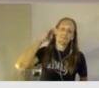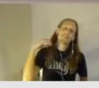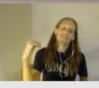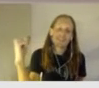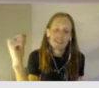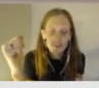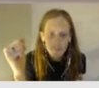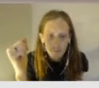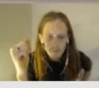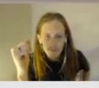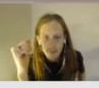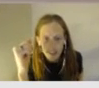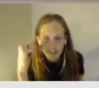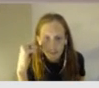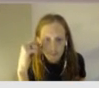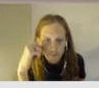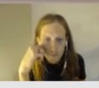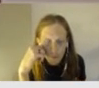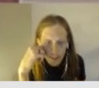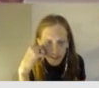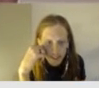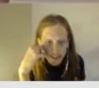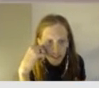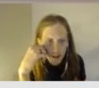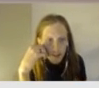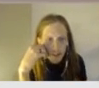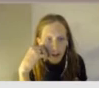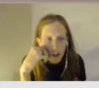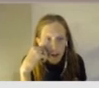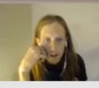these catastrophic events that we've faced, you